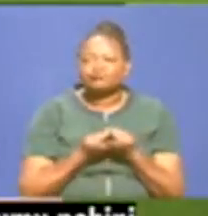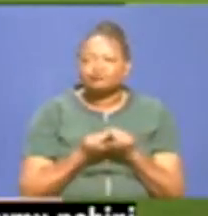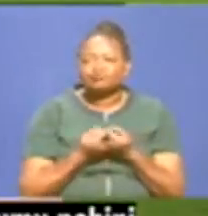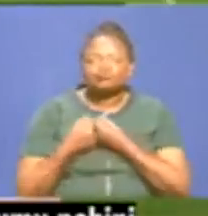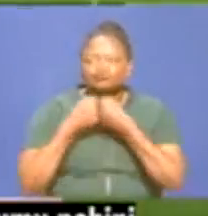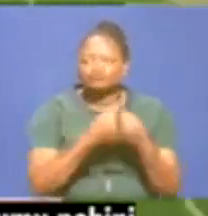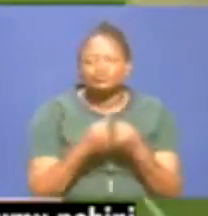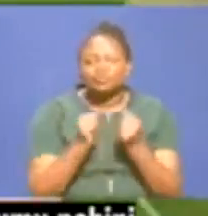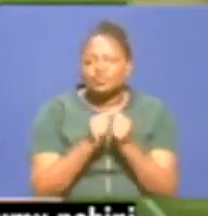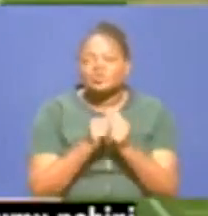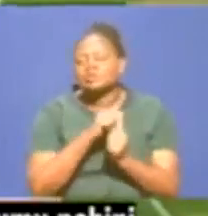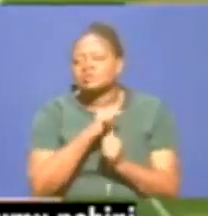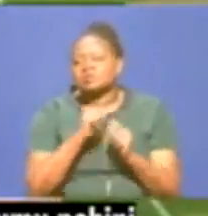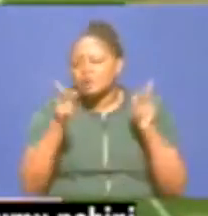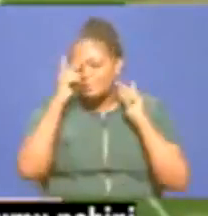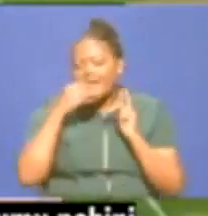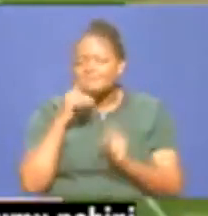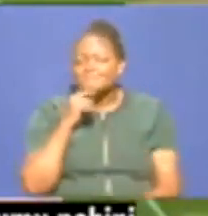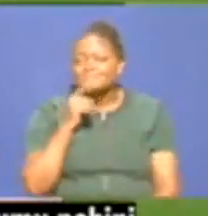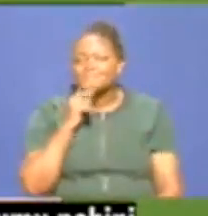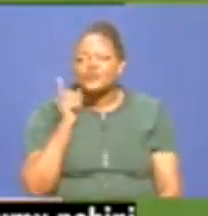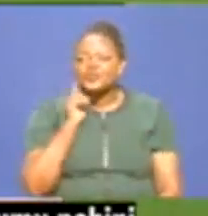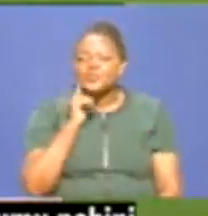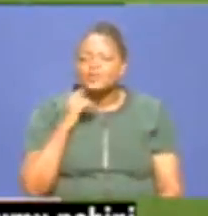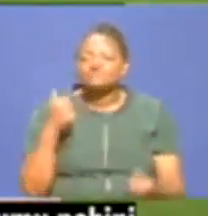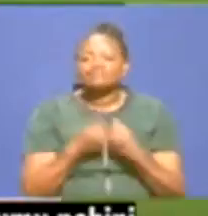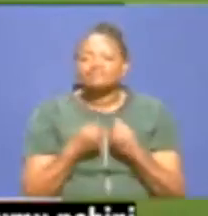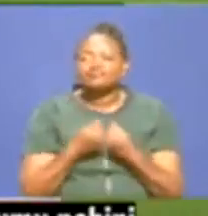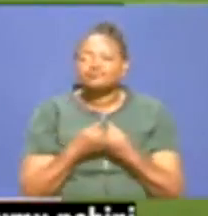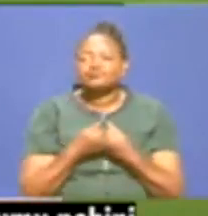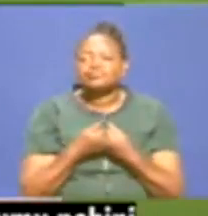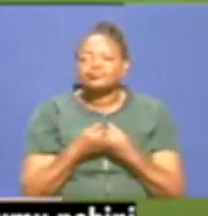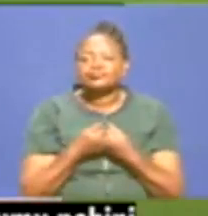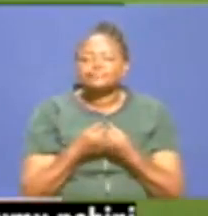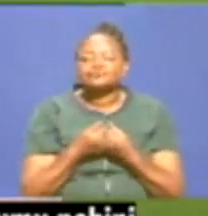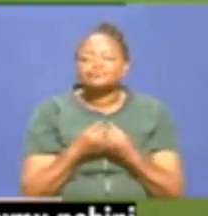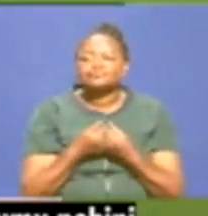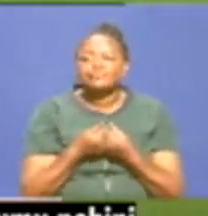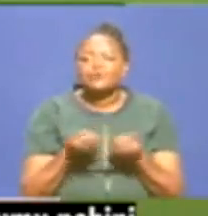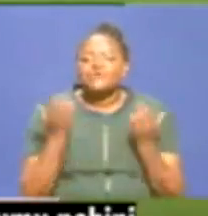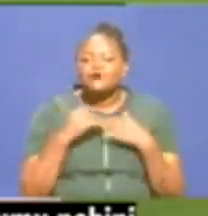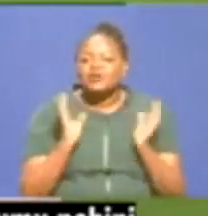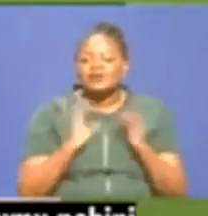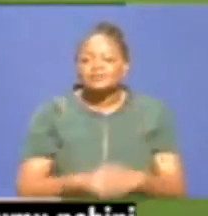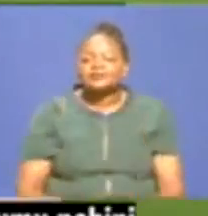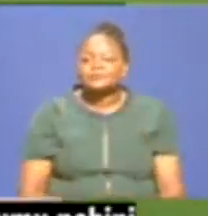Kamega Homeboys kesho kwenye mechi inayofuata. Frederick Mwoki, Kurunzi Mashinani.